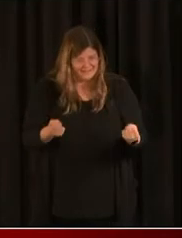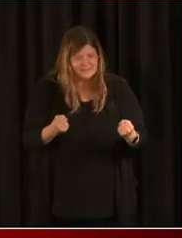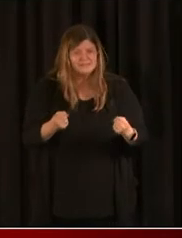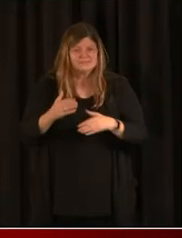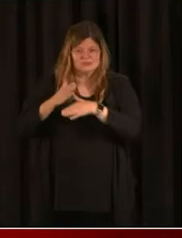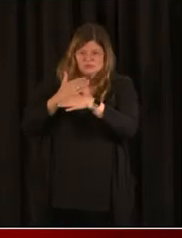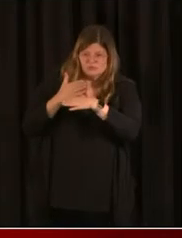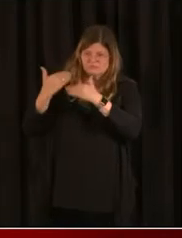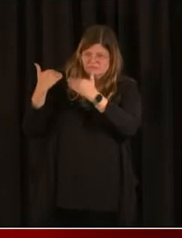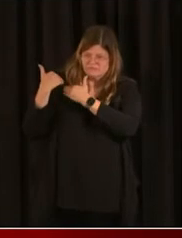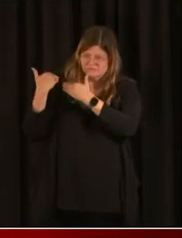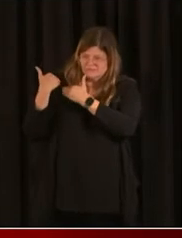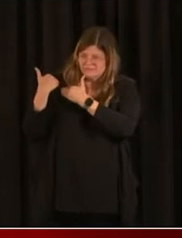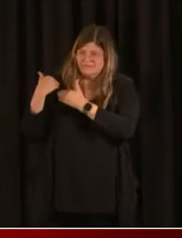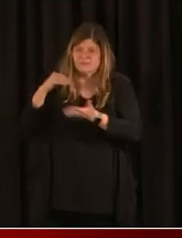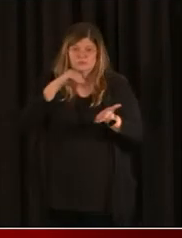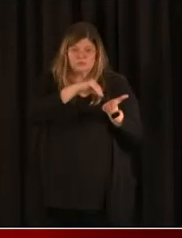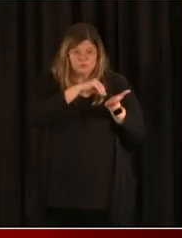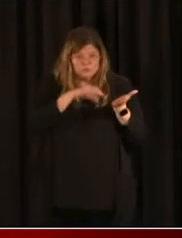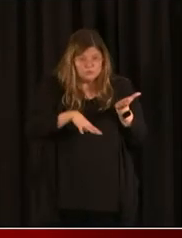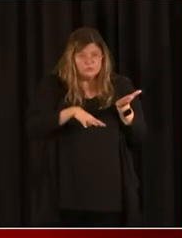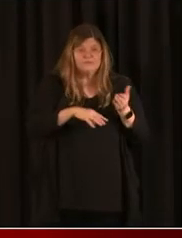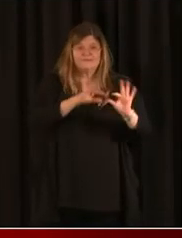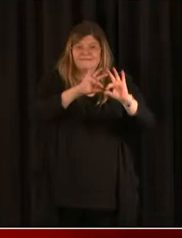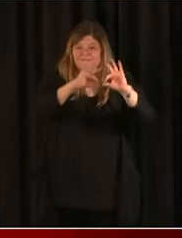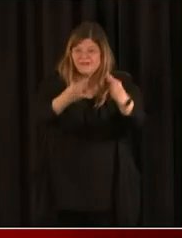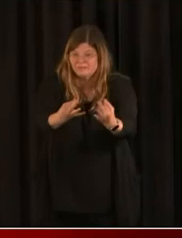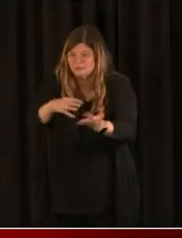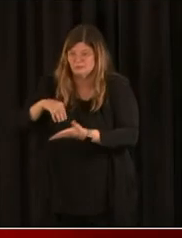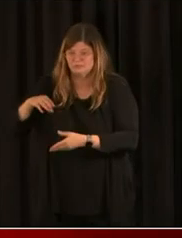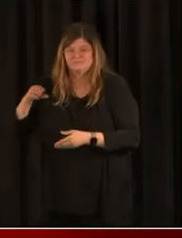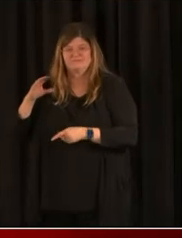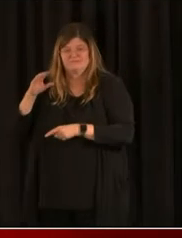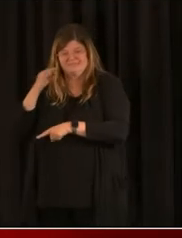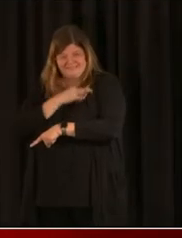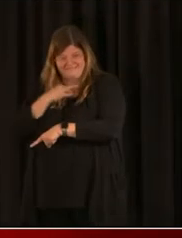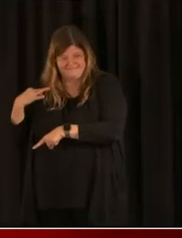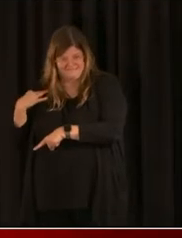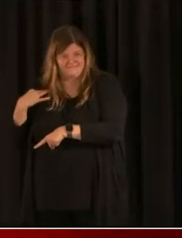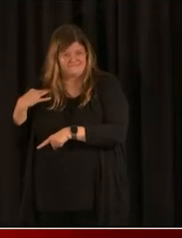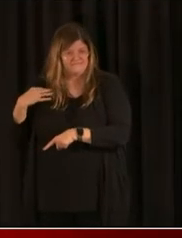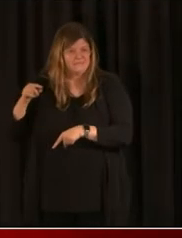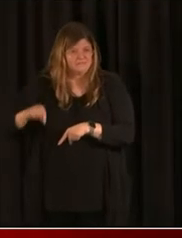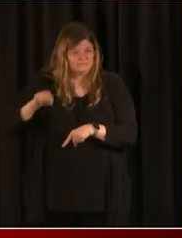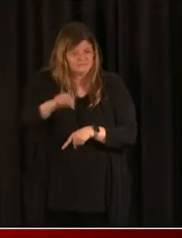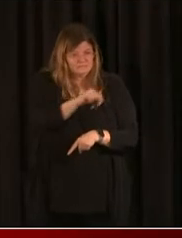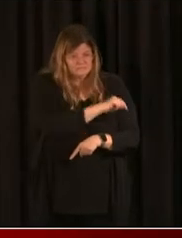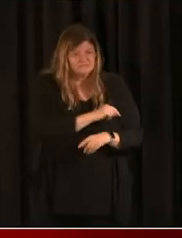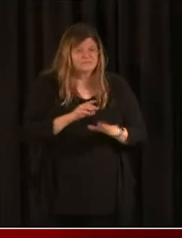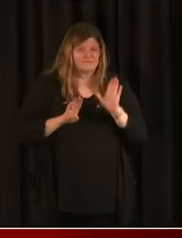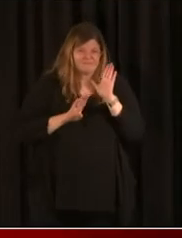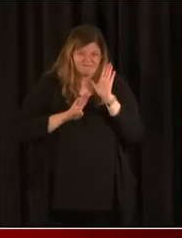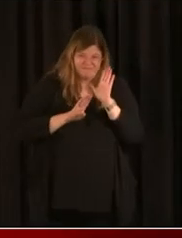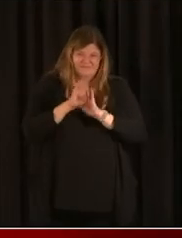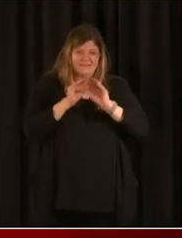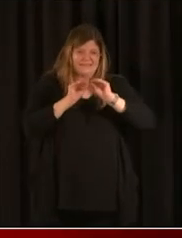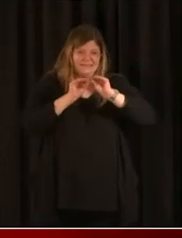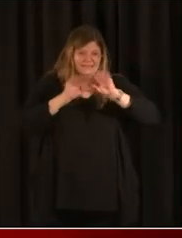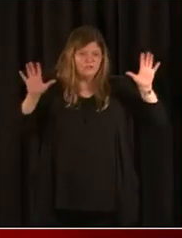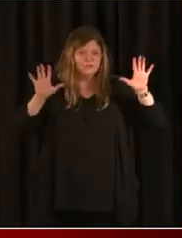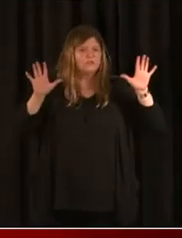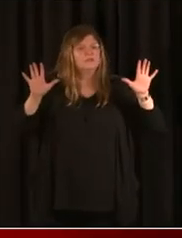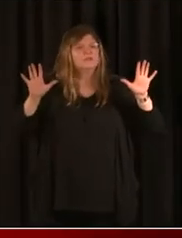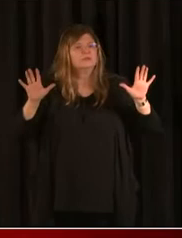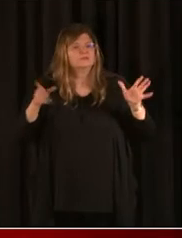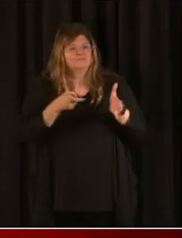and our families. We, in addition to the things Dr. Farabee has mentioned, we have developed clear guidance for our staff